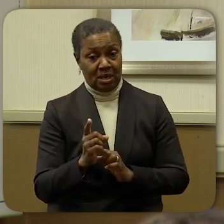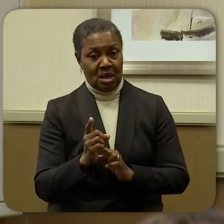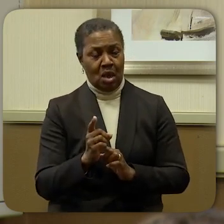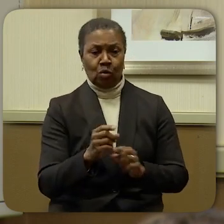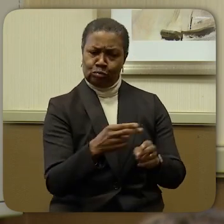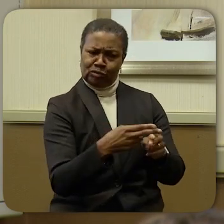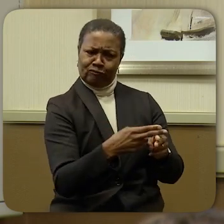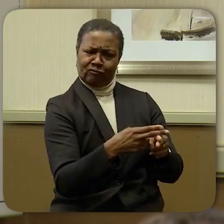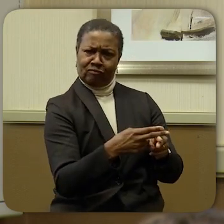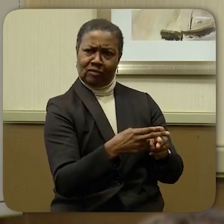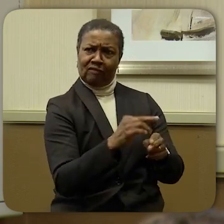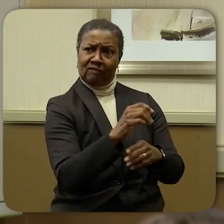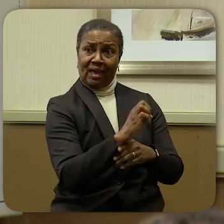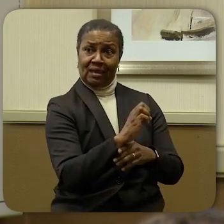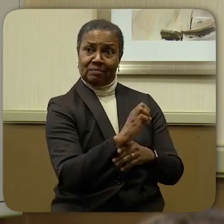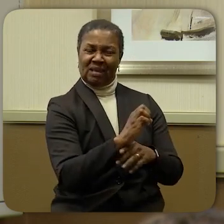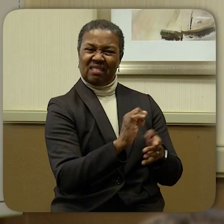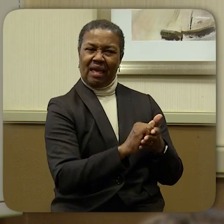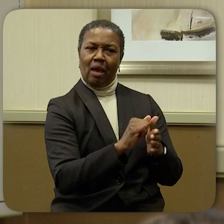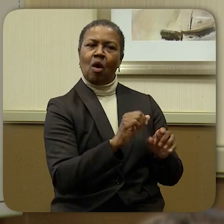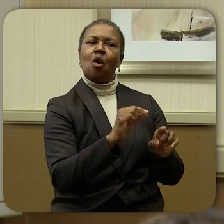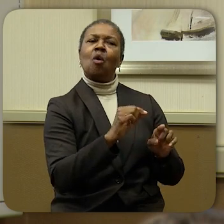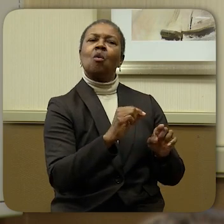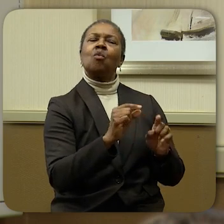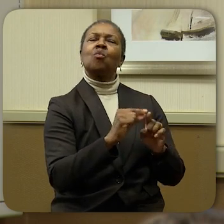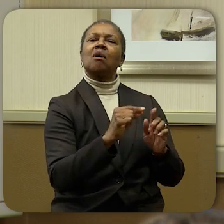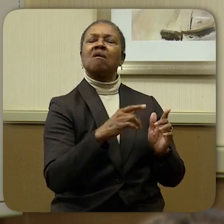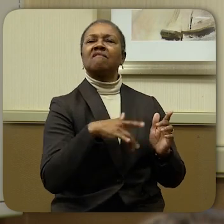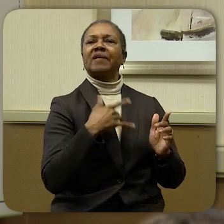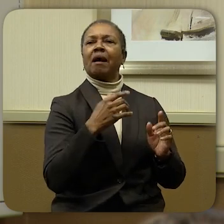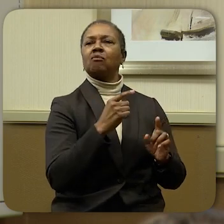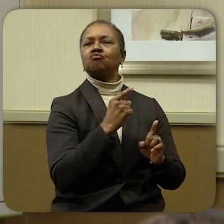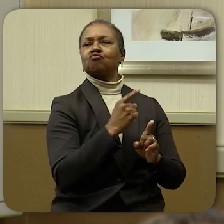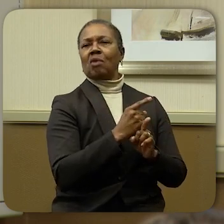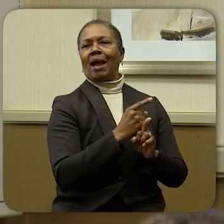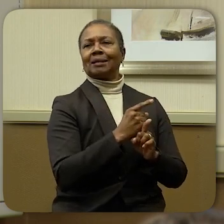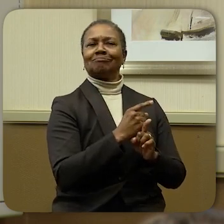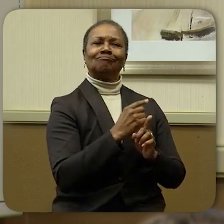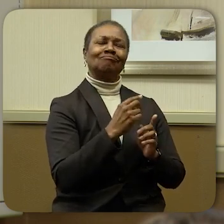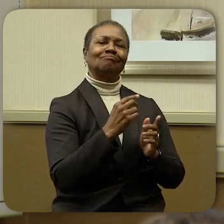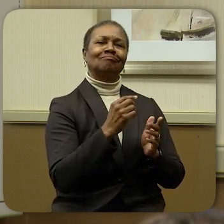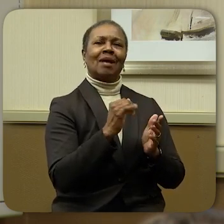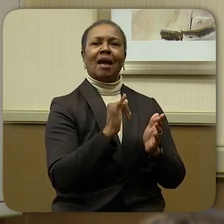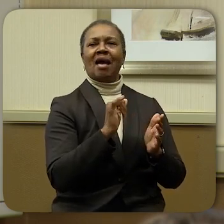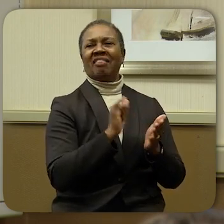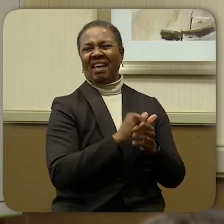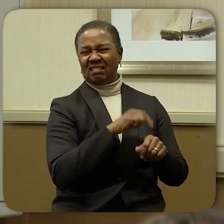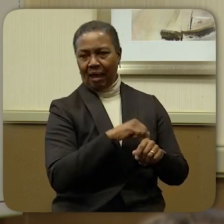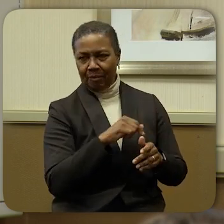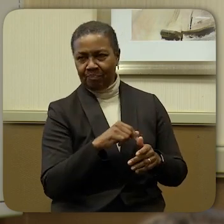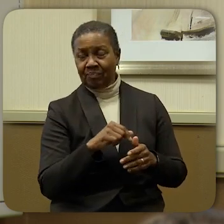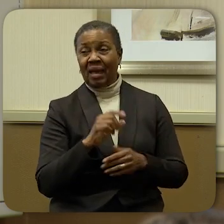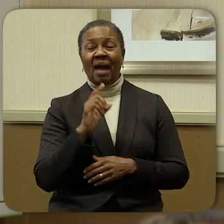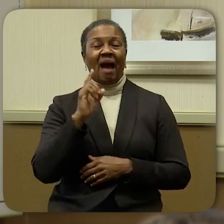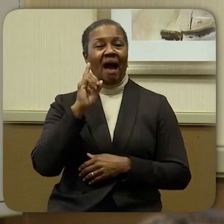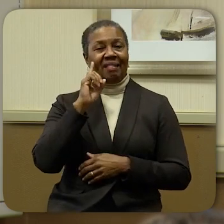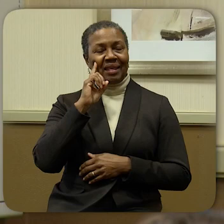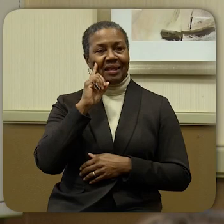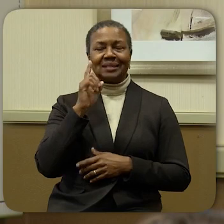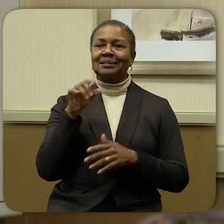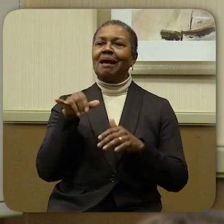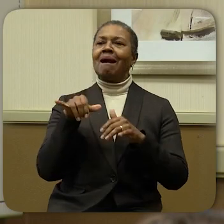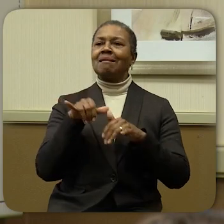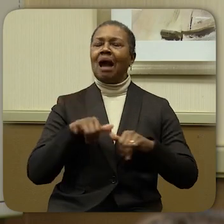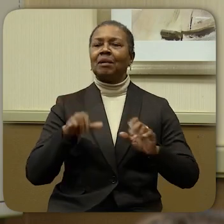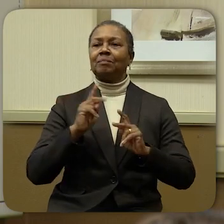It's just like maybe this is the word that felt good to me at that point in my life. And so I think it's